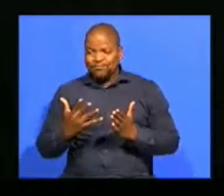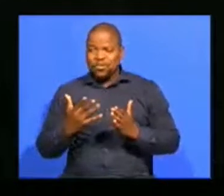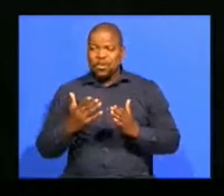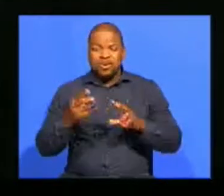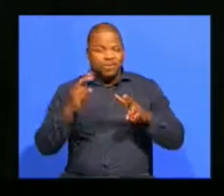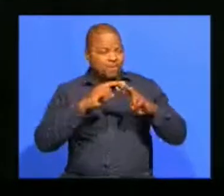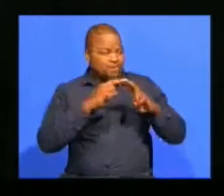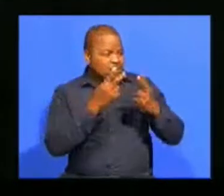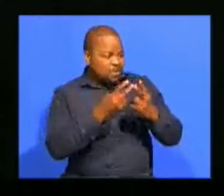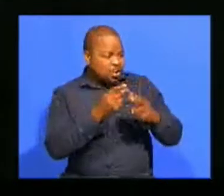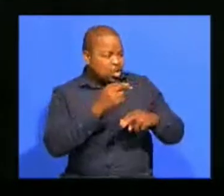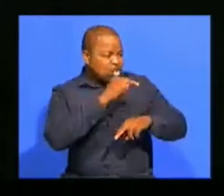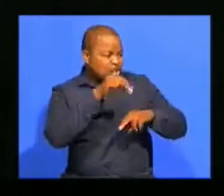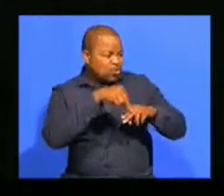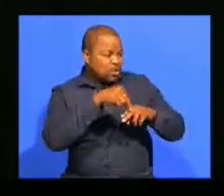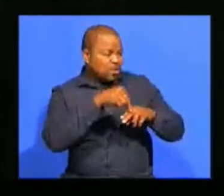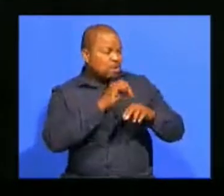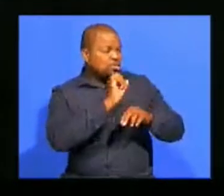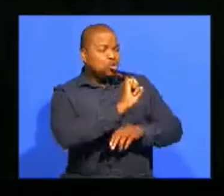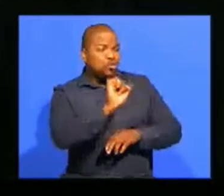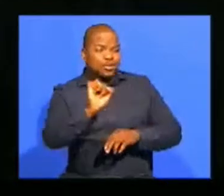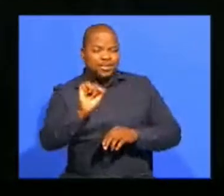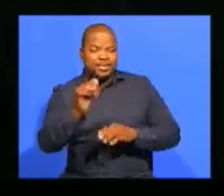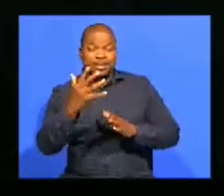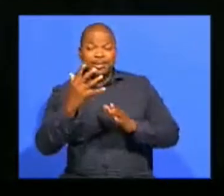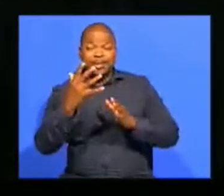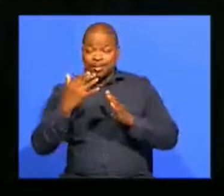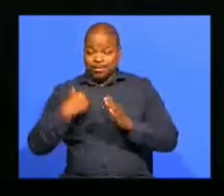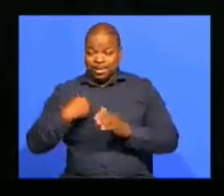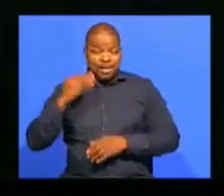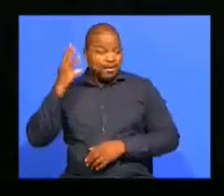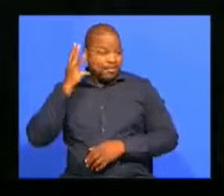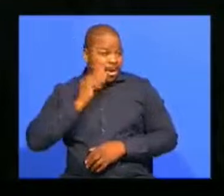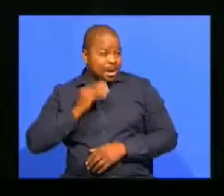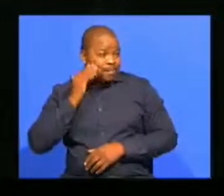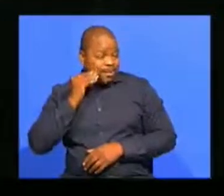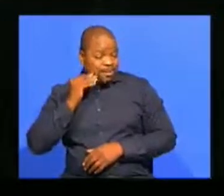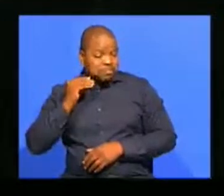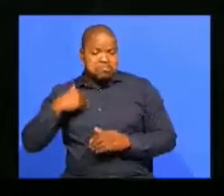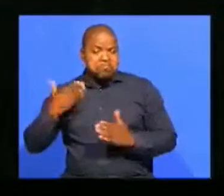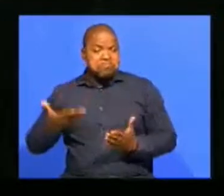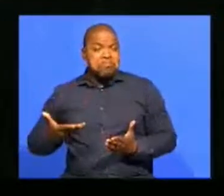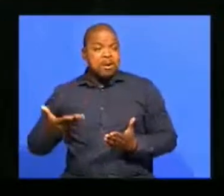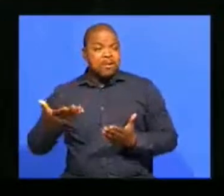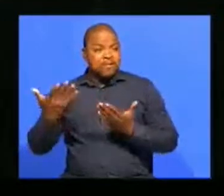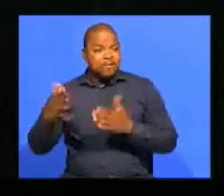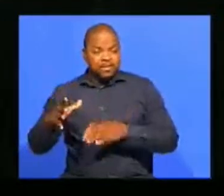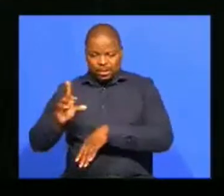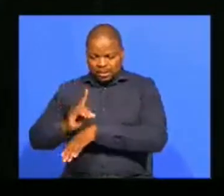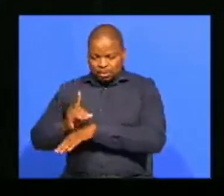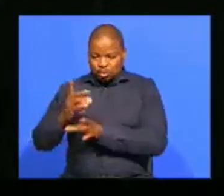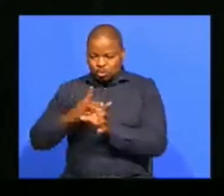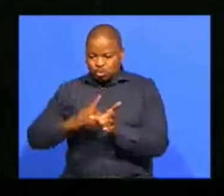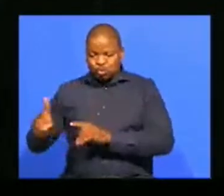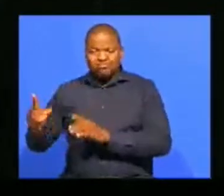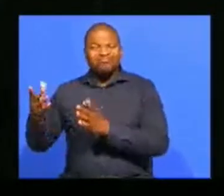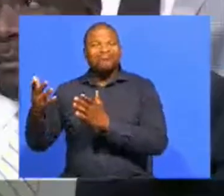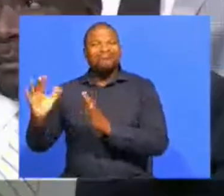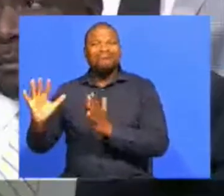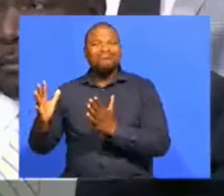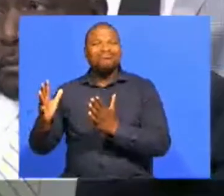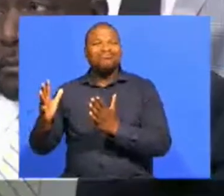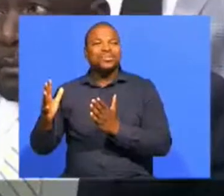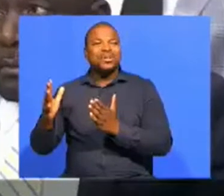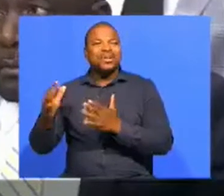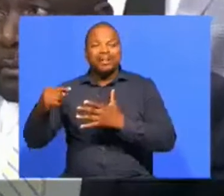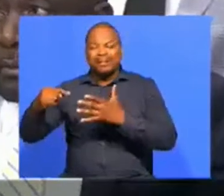optimizing the value of your natural assets. And our biggest experience here comes from what we've done with diamonds. So I could